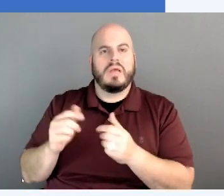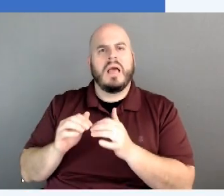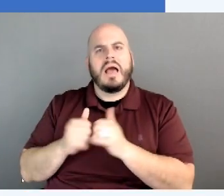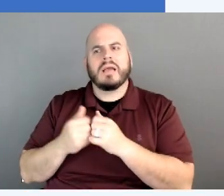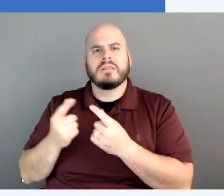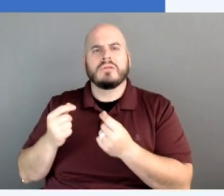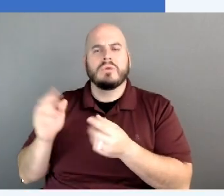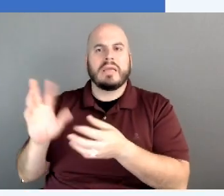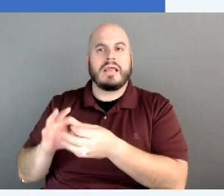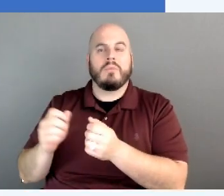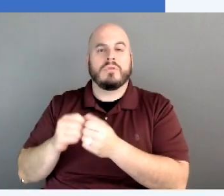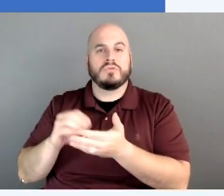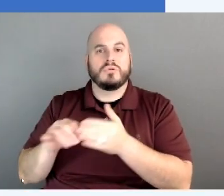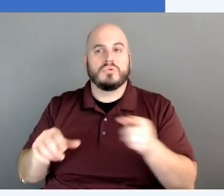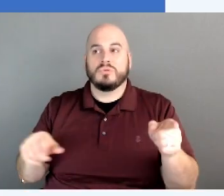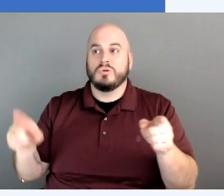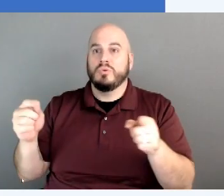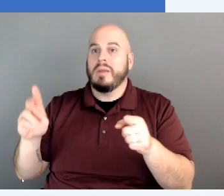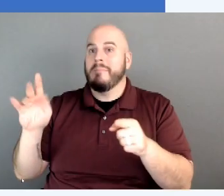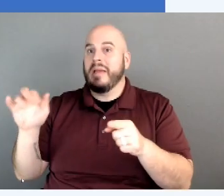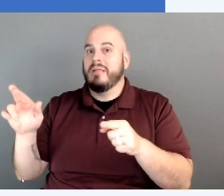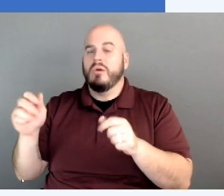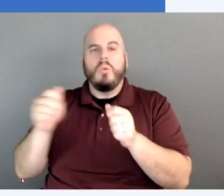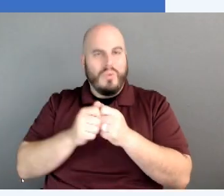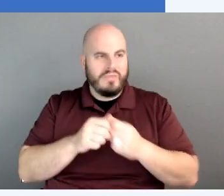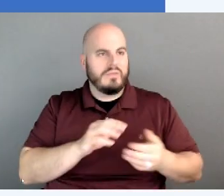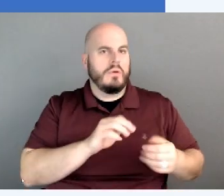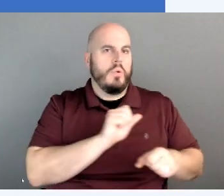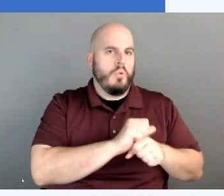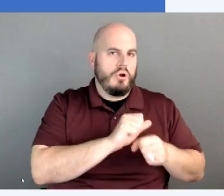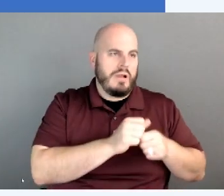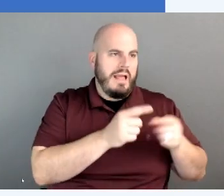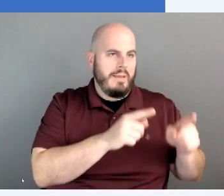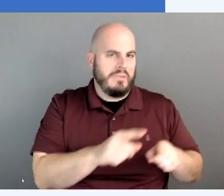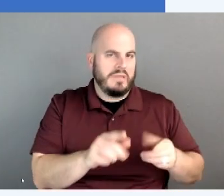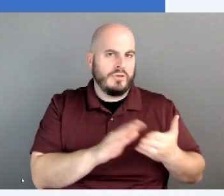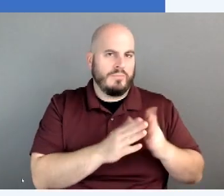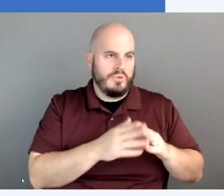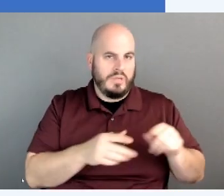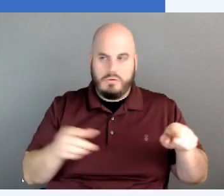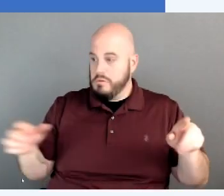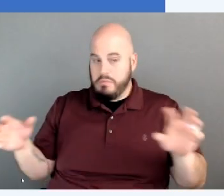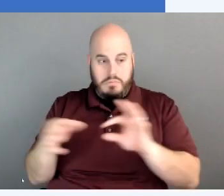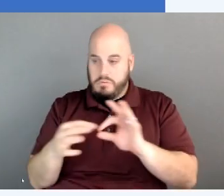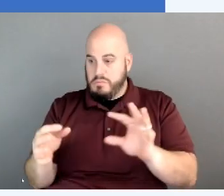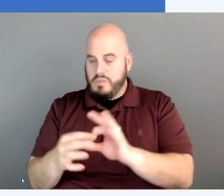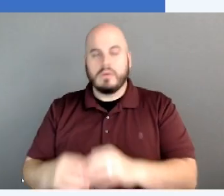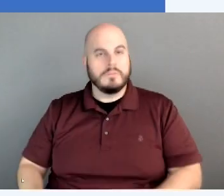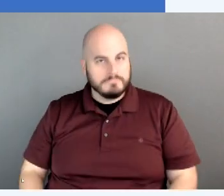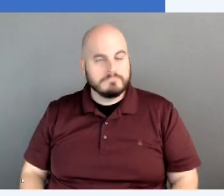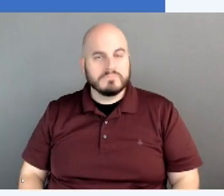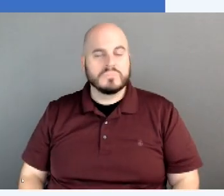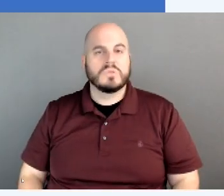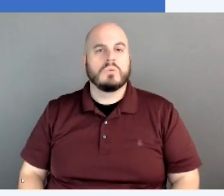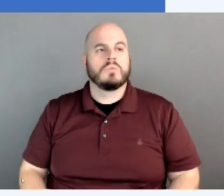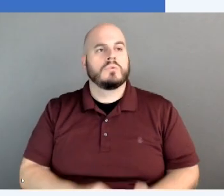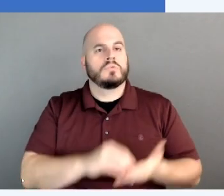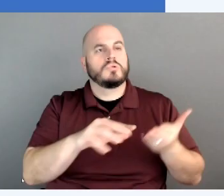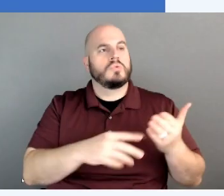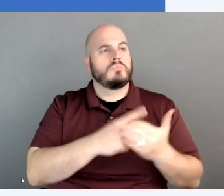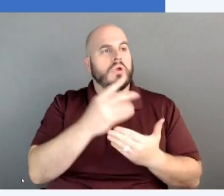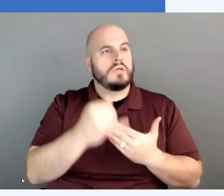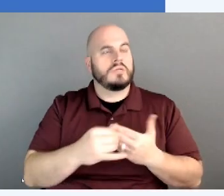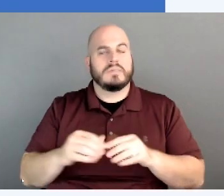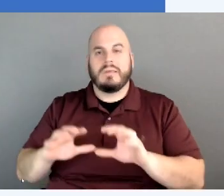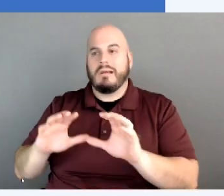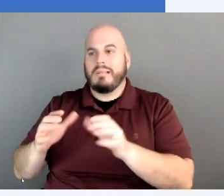at Baylor with the work in the community? How can they make that link stronger? And so they've already been connecting classes and student projects with people in